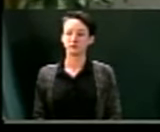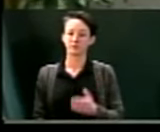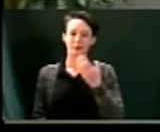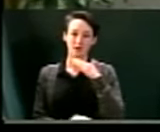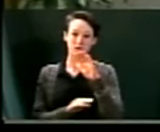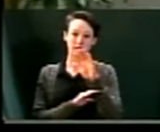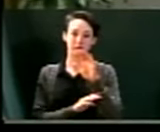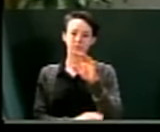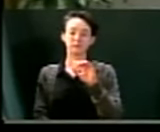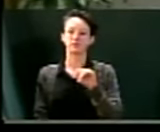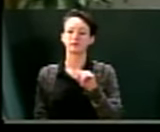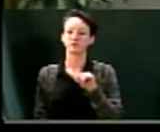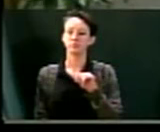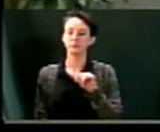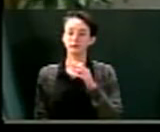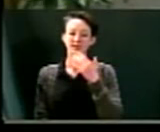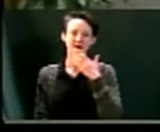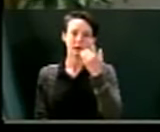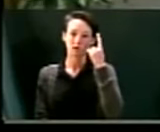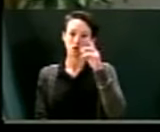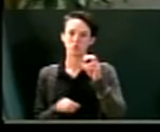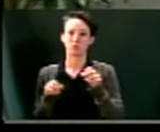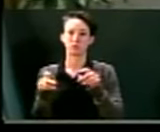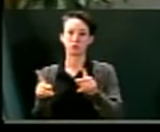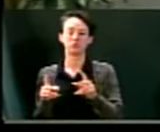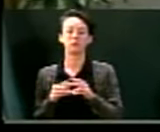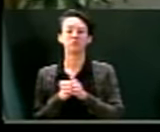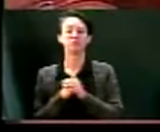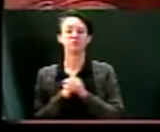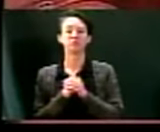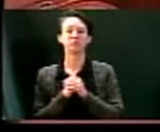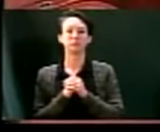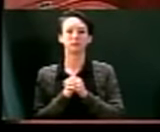Good evening. Thanks for the opportunity.